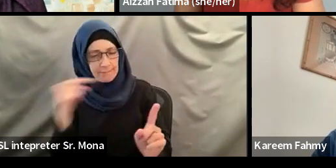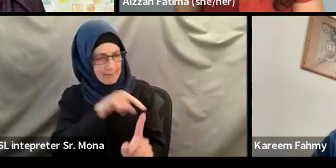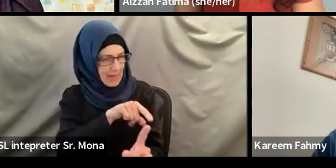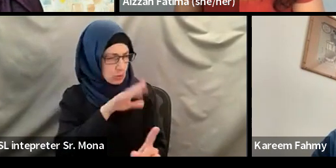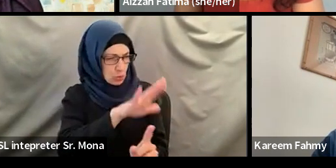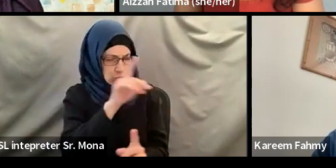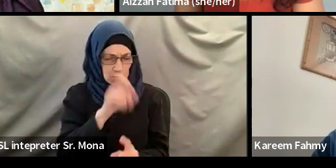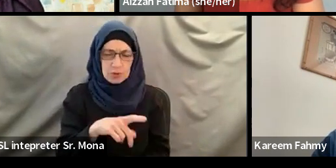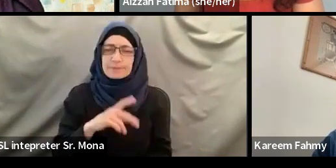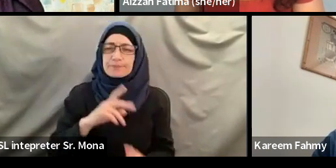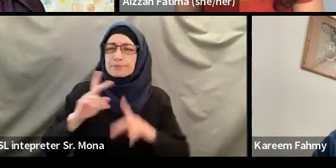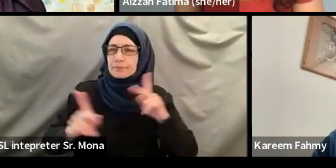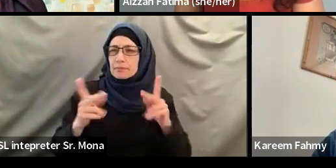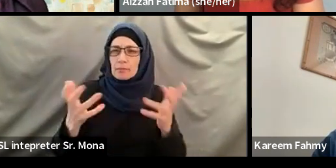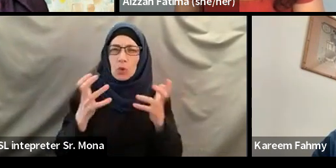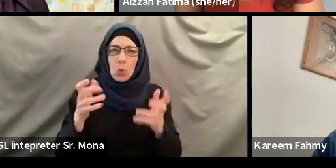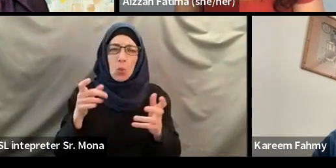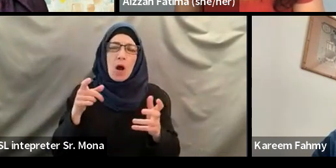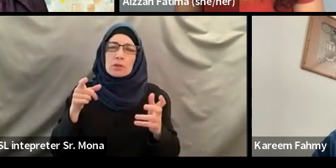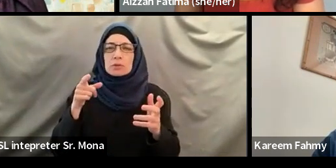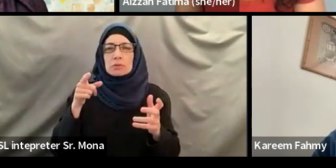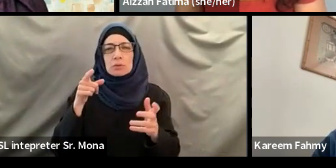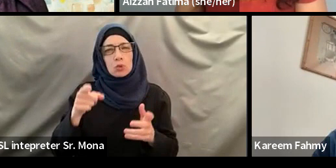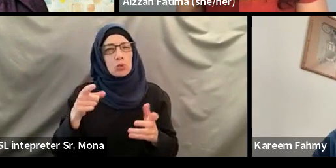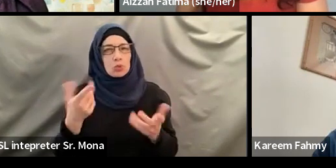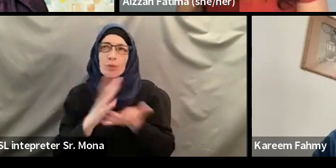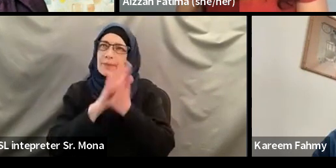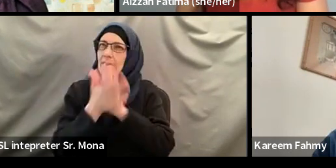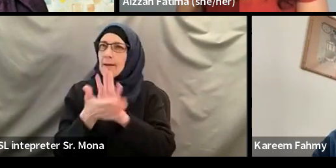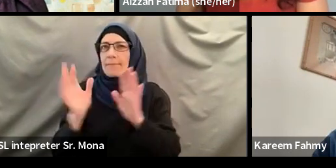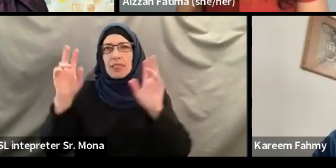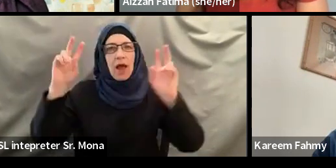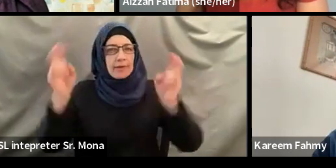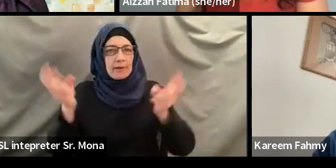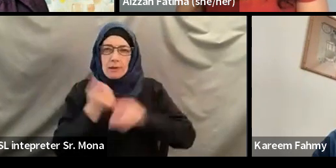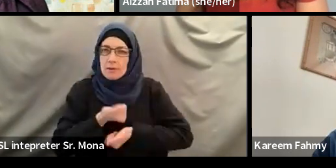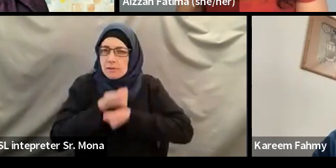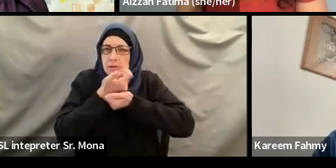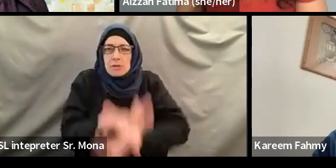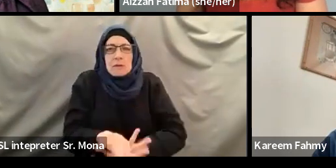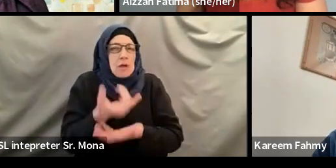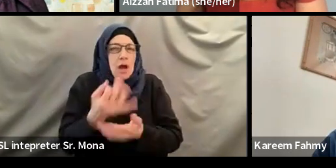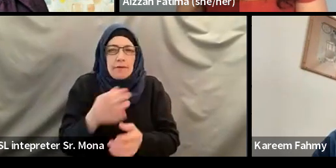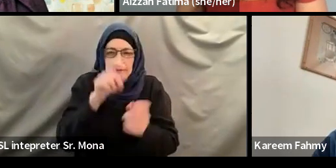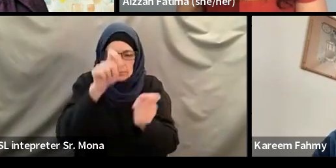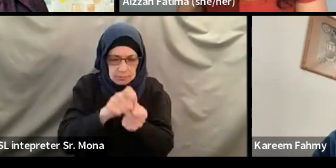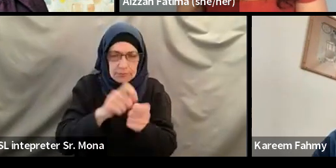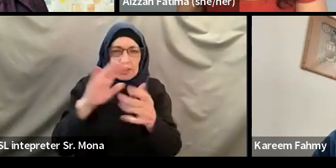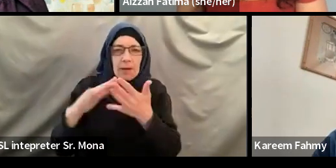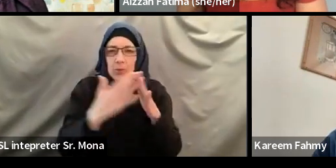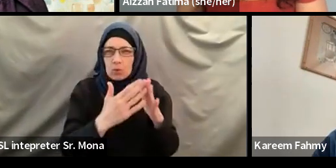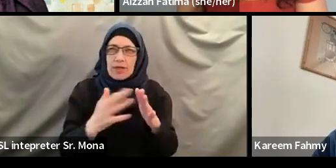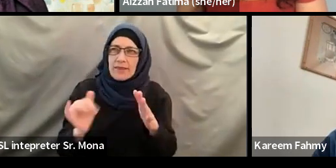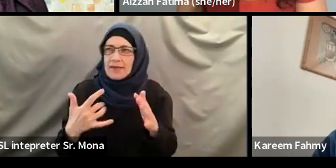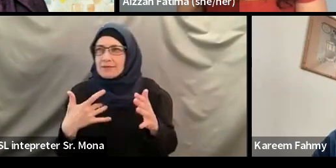be the voice of a particular community, which is troubling on